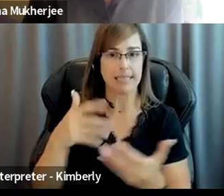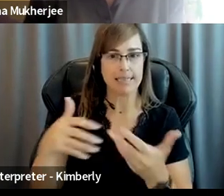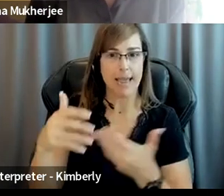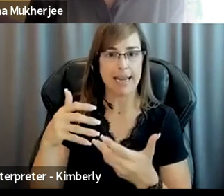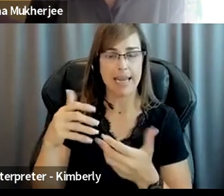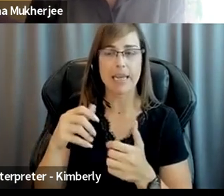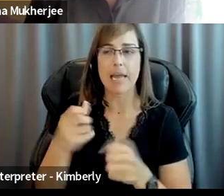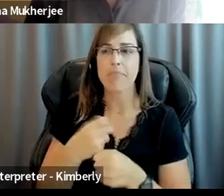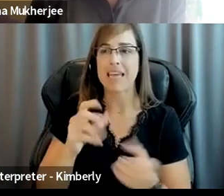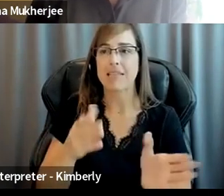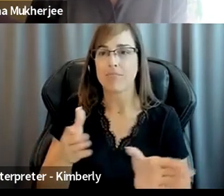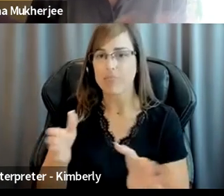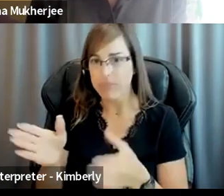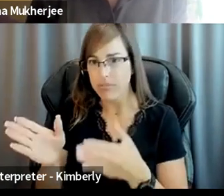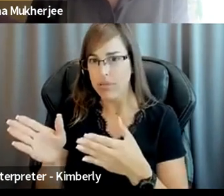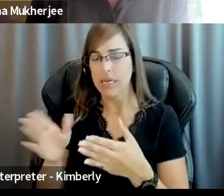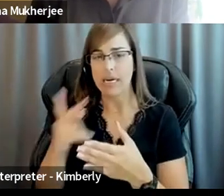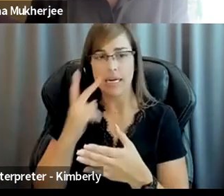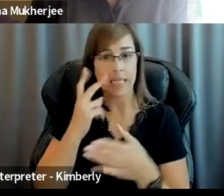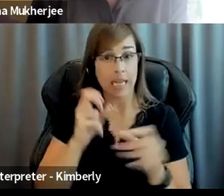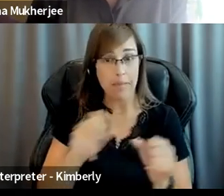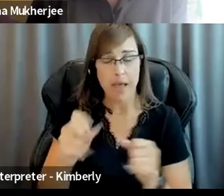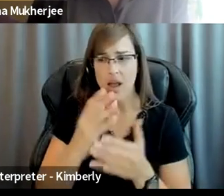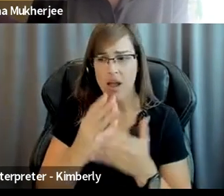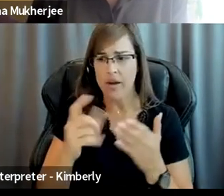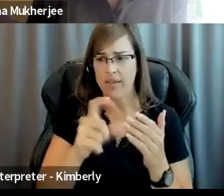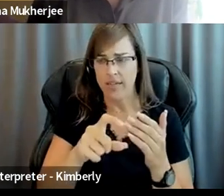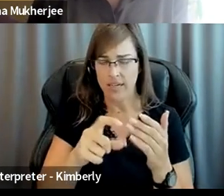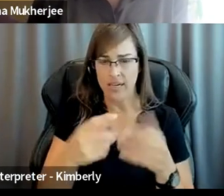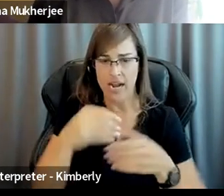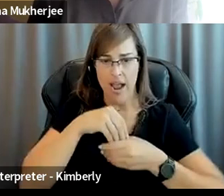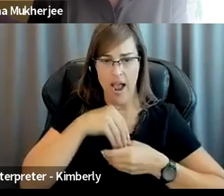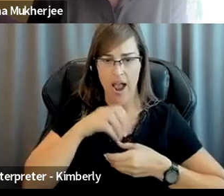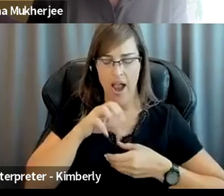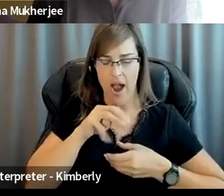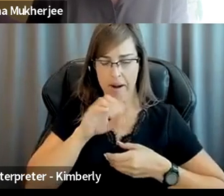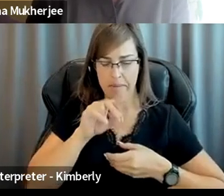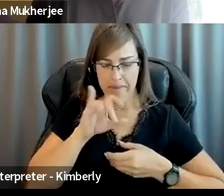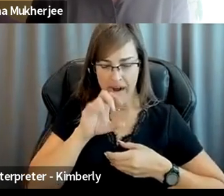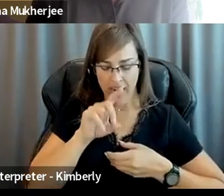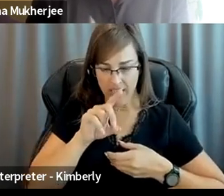of making the shift from seeing ability as something that is necessarily embodied, that is necessarily